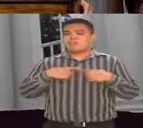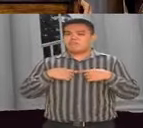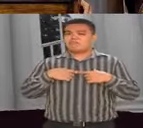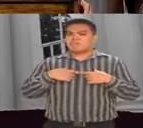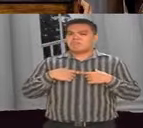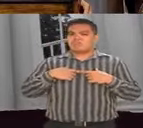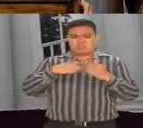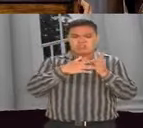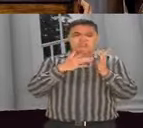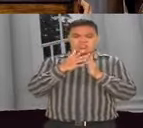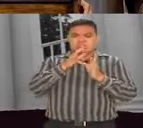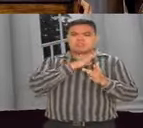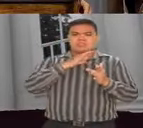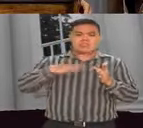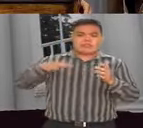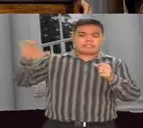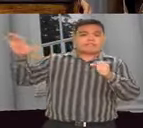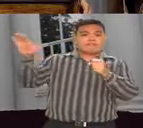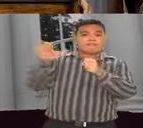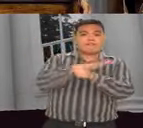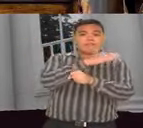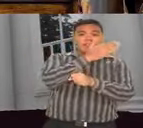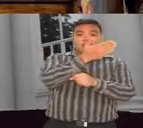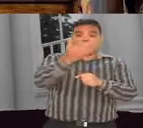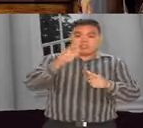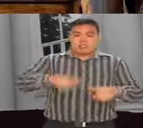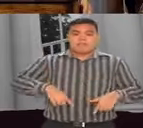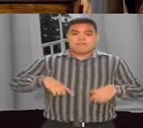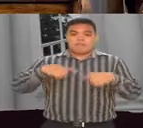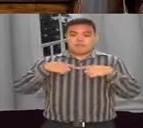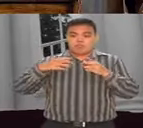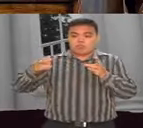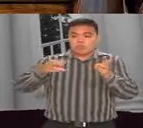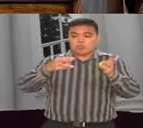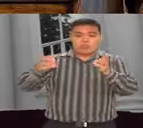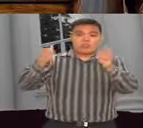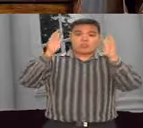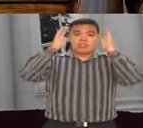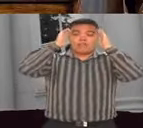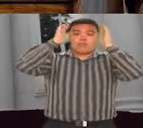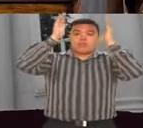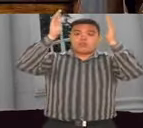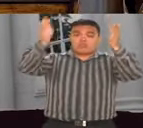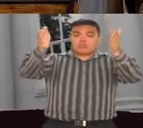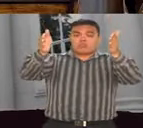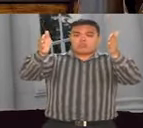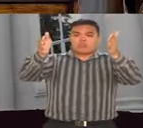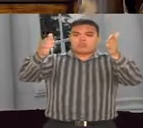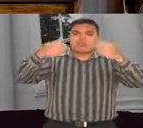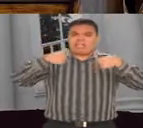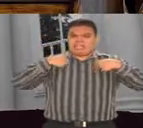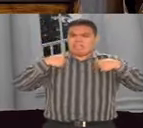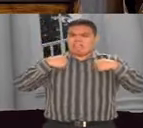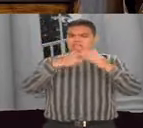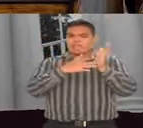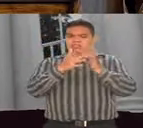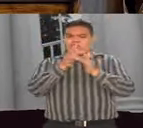He occupy our ambitions, our direction in our life? Naagyud ba ang Ginoo? Siya